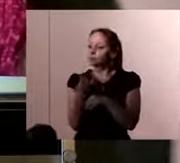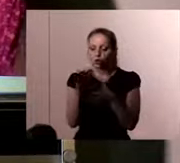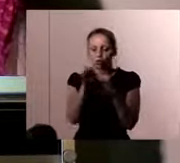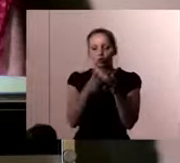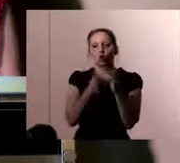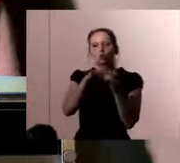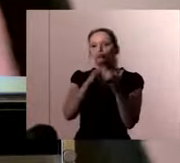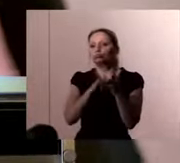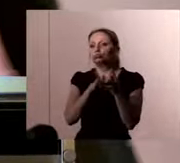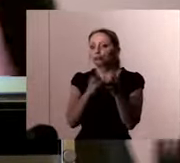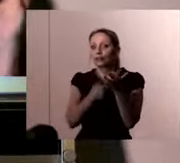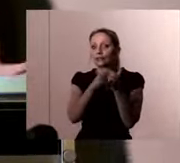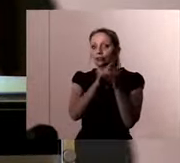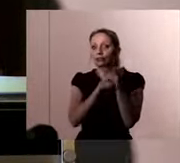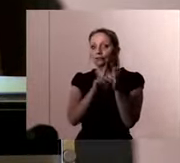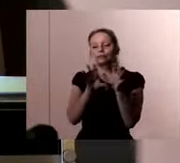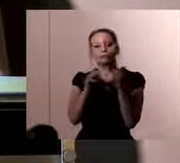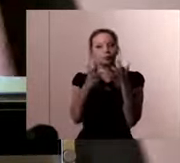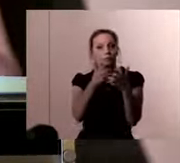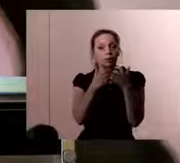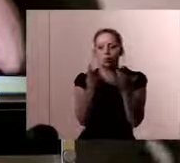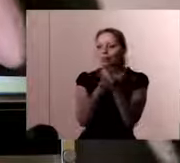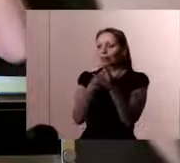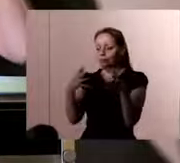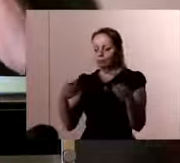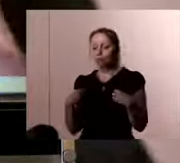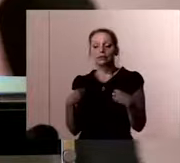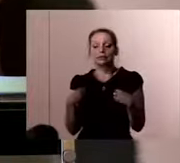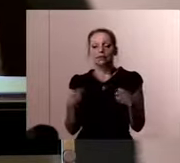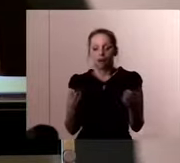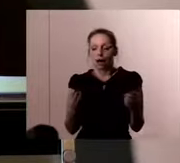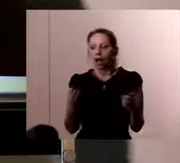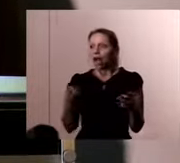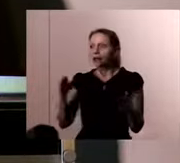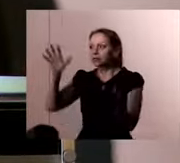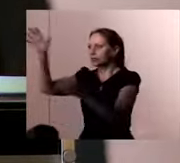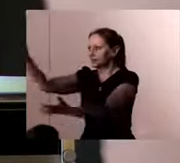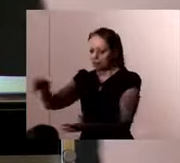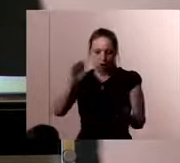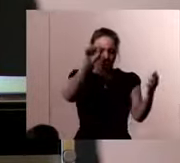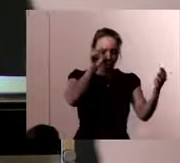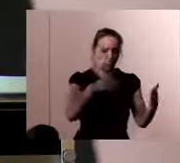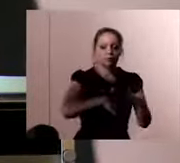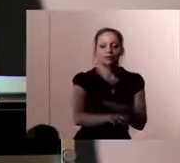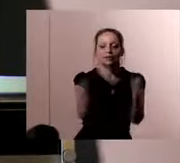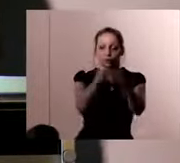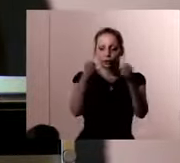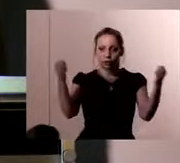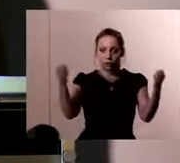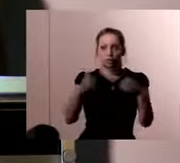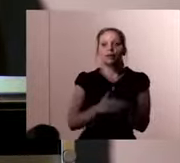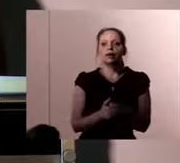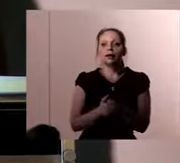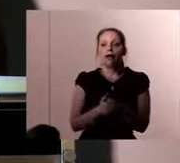release from a university or from another kind of corporation and just drops the entire thing into the newspaper so that the byline,